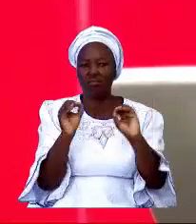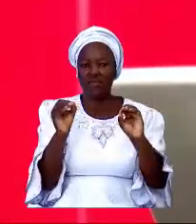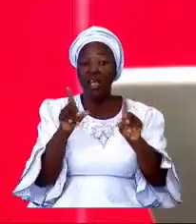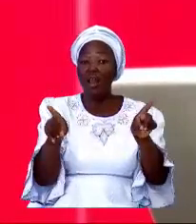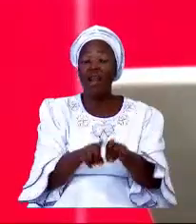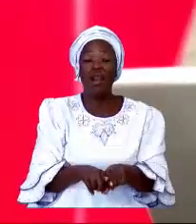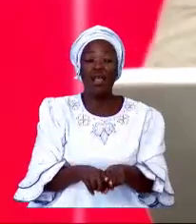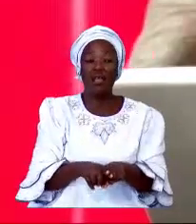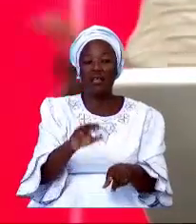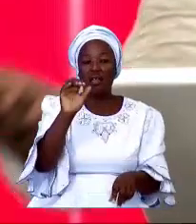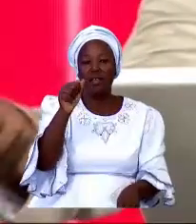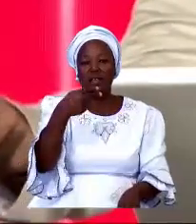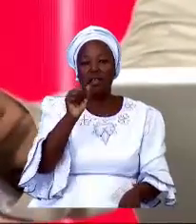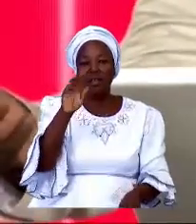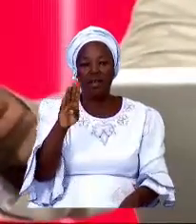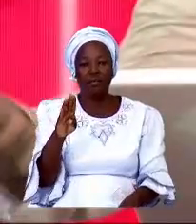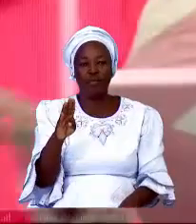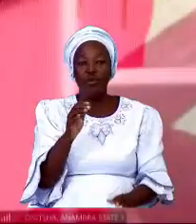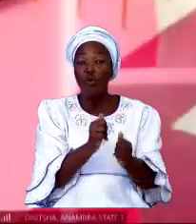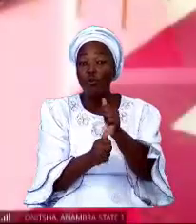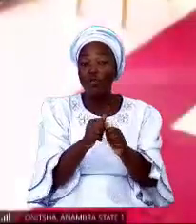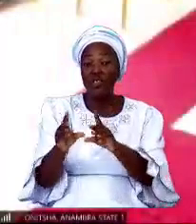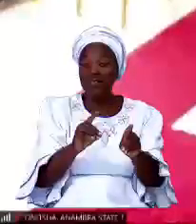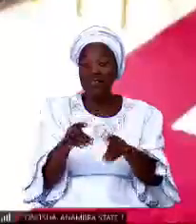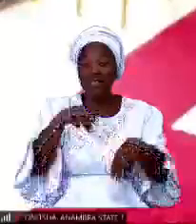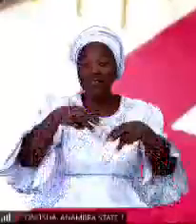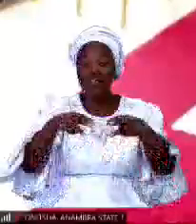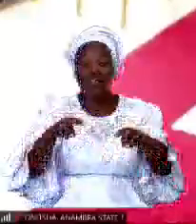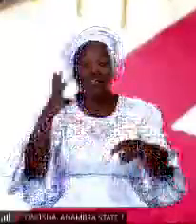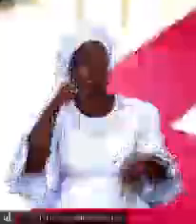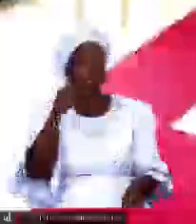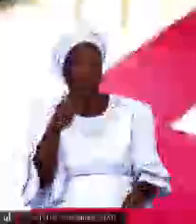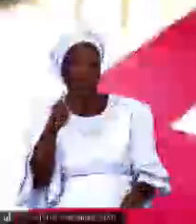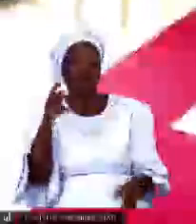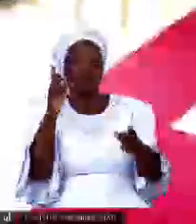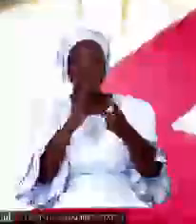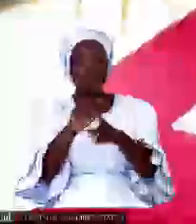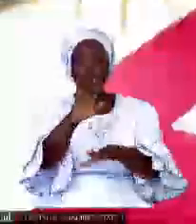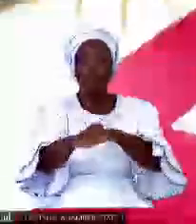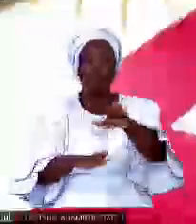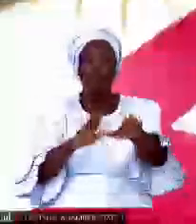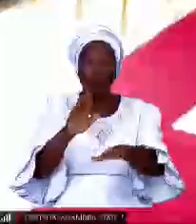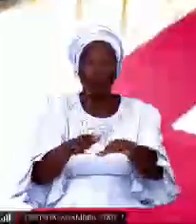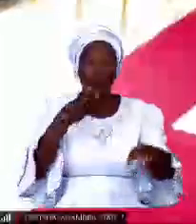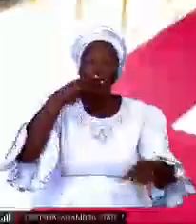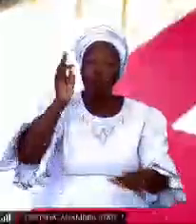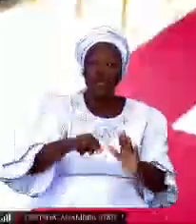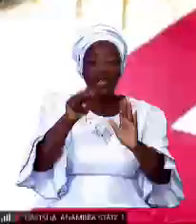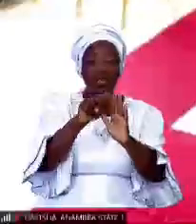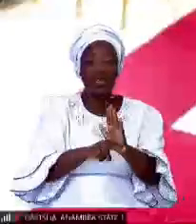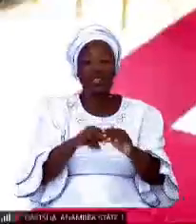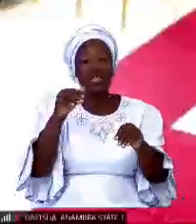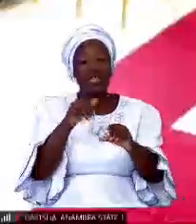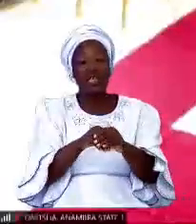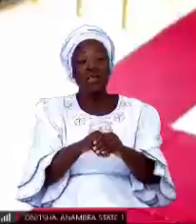this. And there was none like Ahab, which did sell